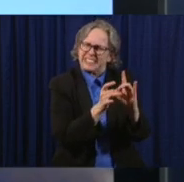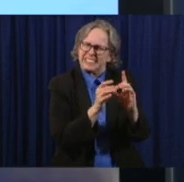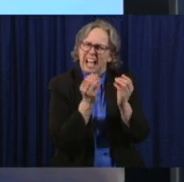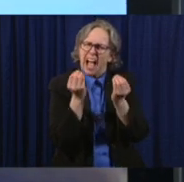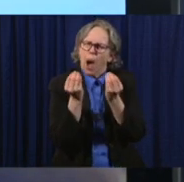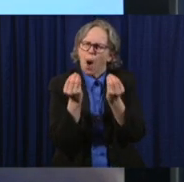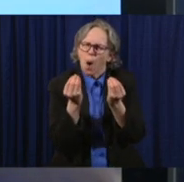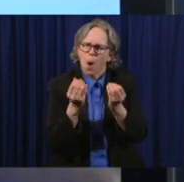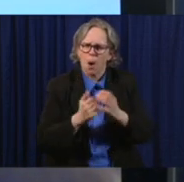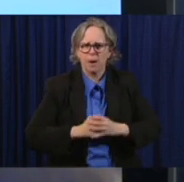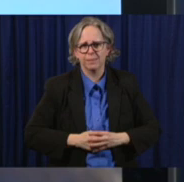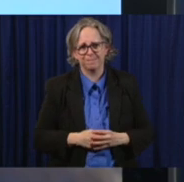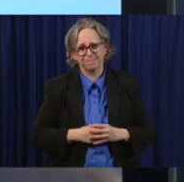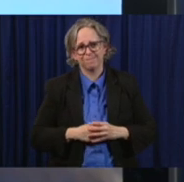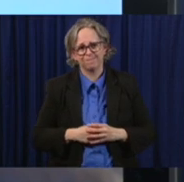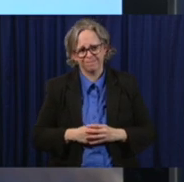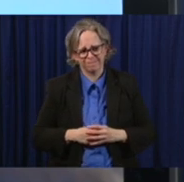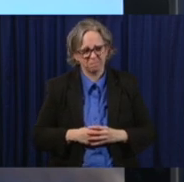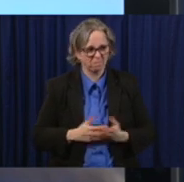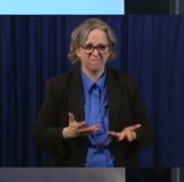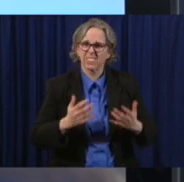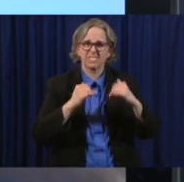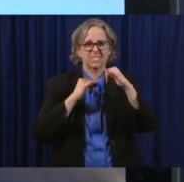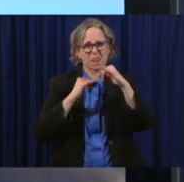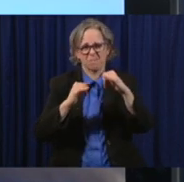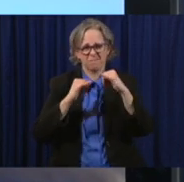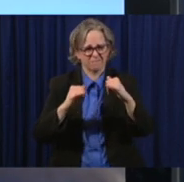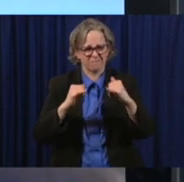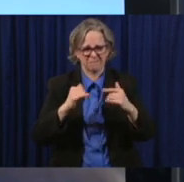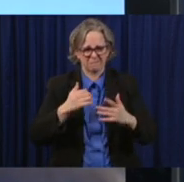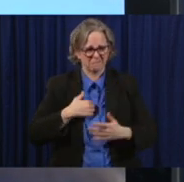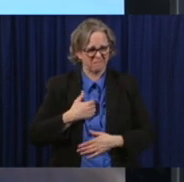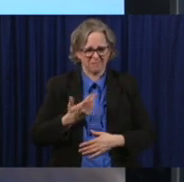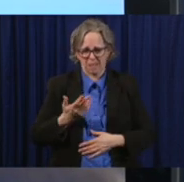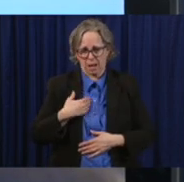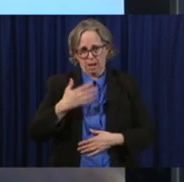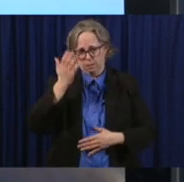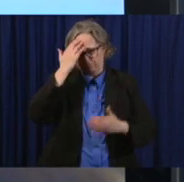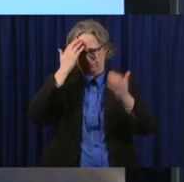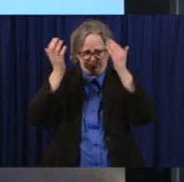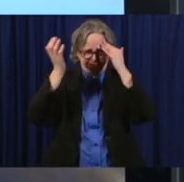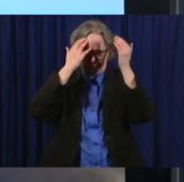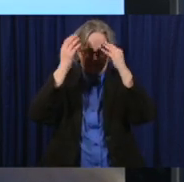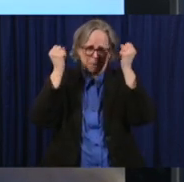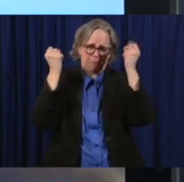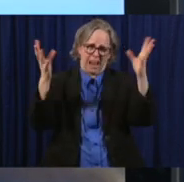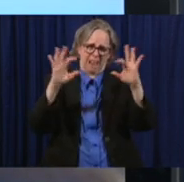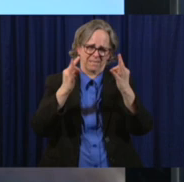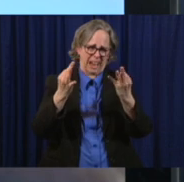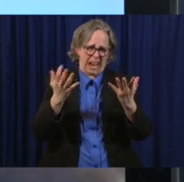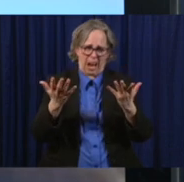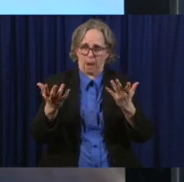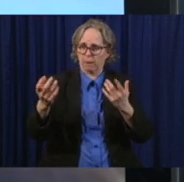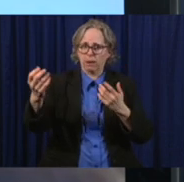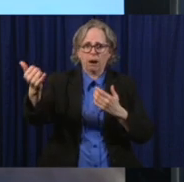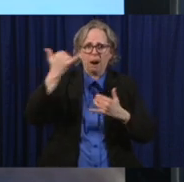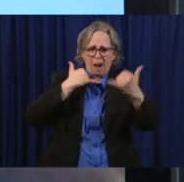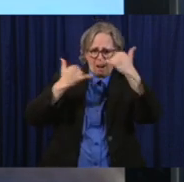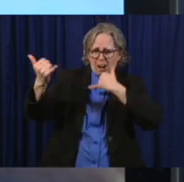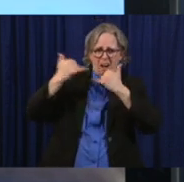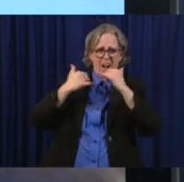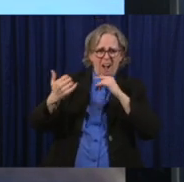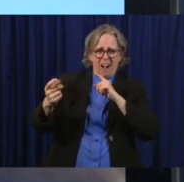Along with you, I'm very familiar with the family members that have reached out, intimately involved